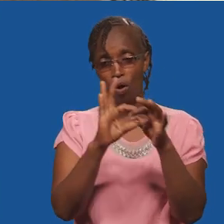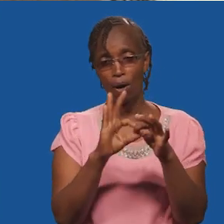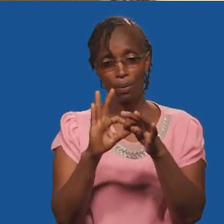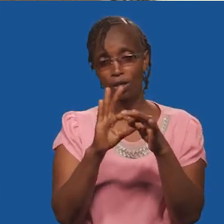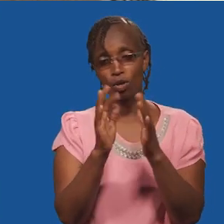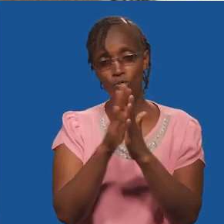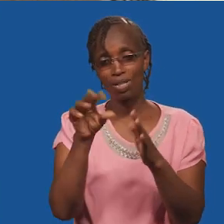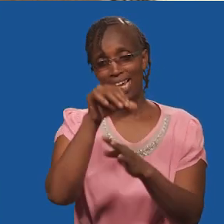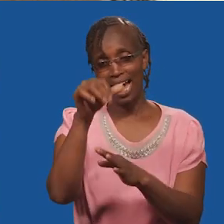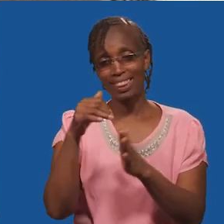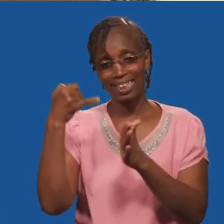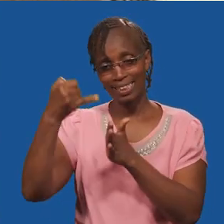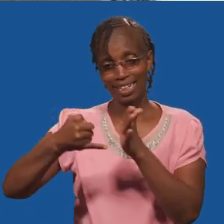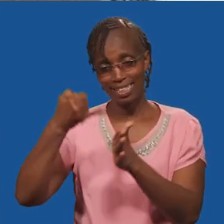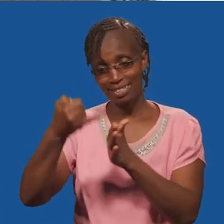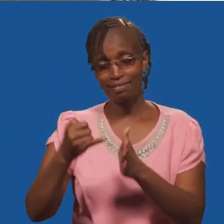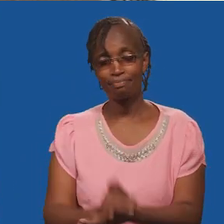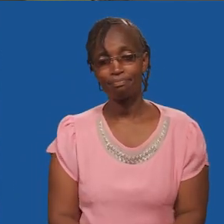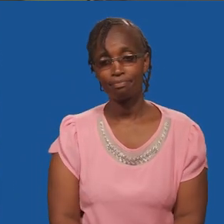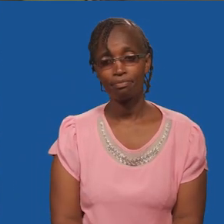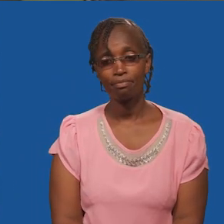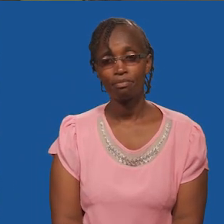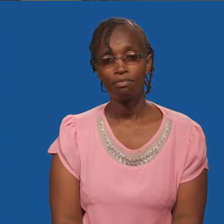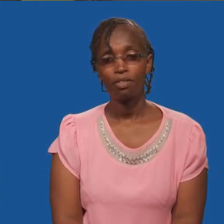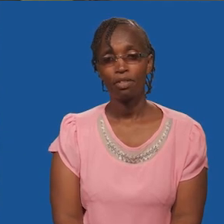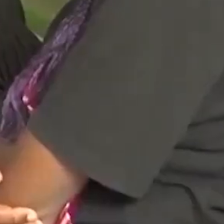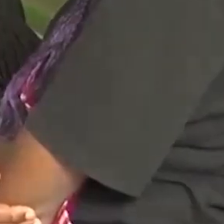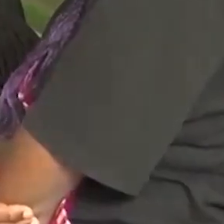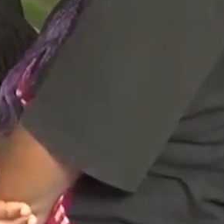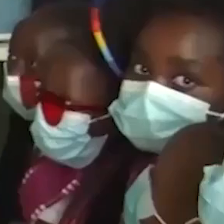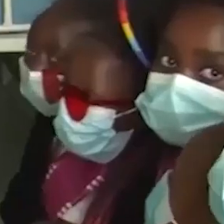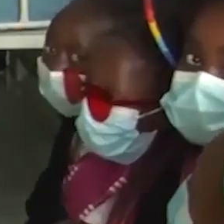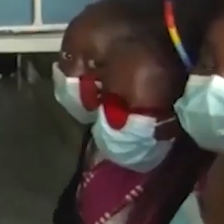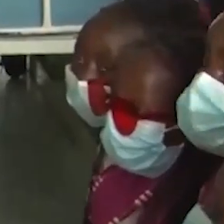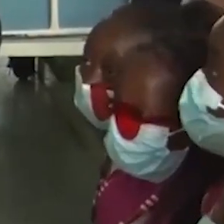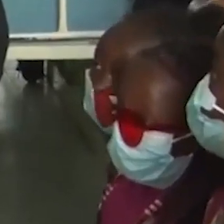more of a collaboration with other artists in the industry. Brian Zioki, Runinga ya Undugu.